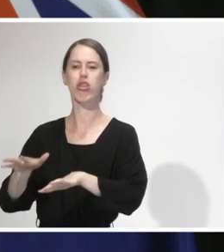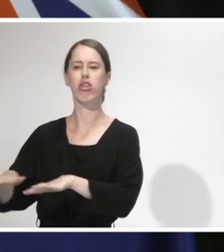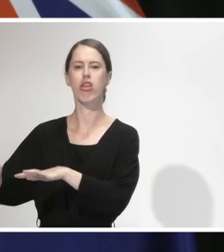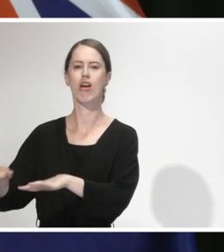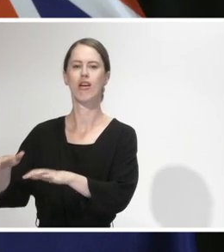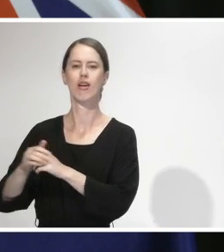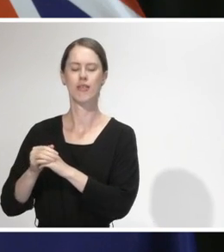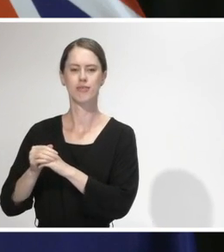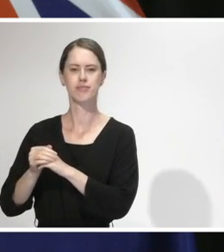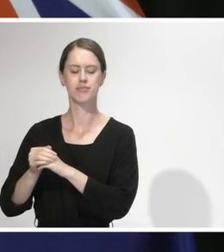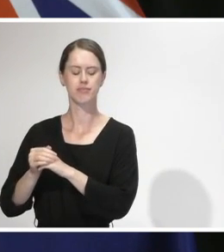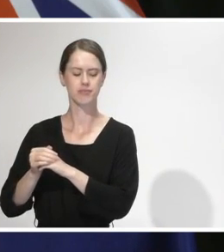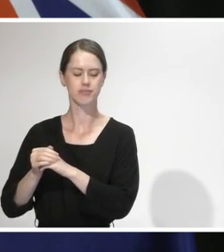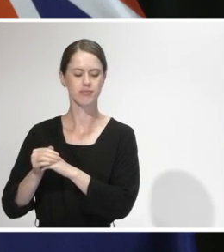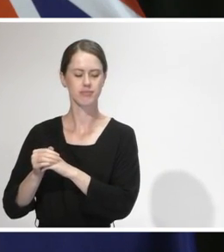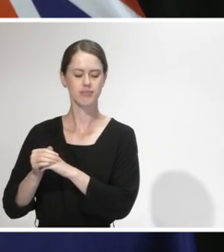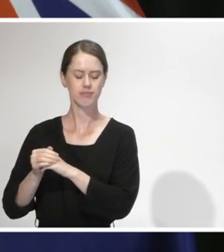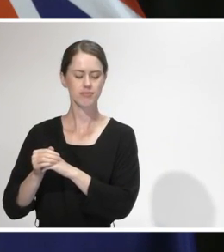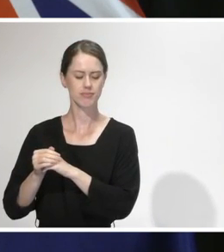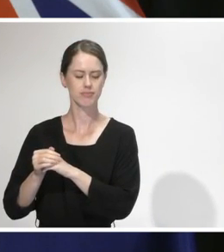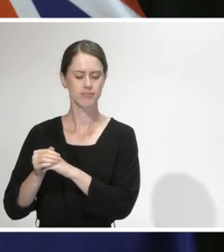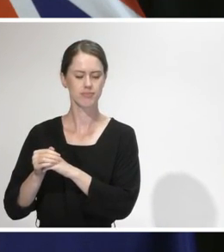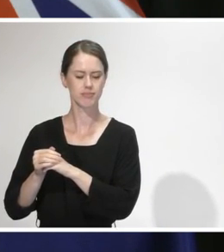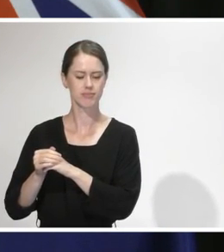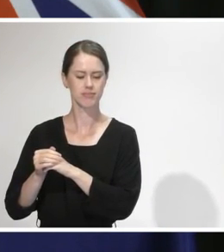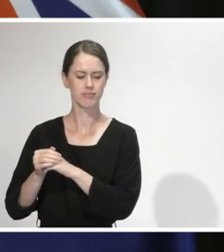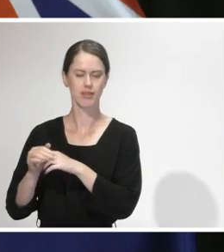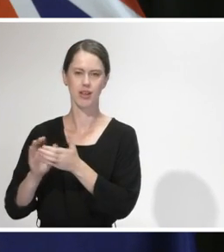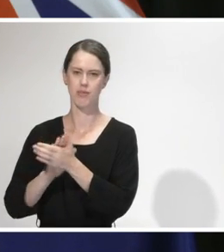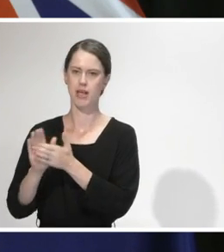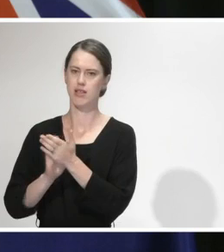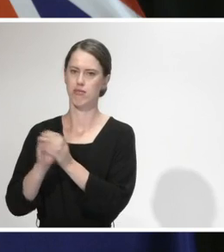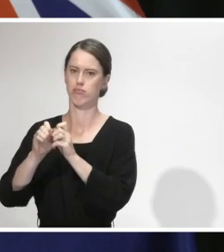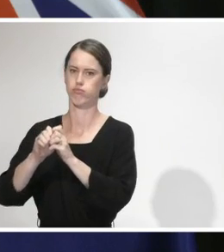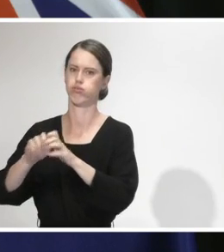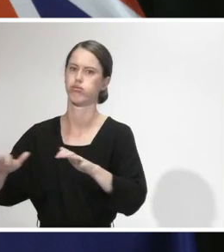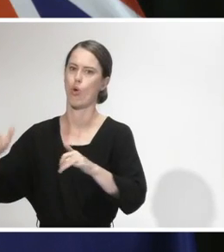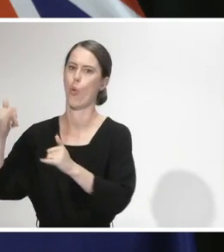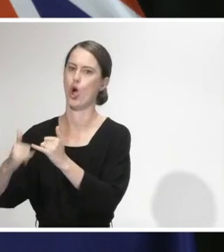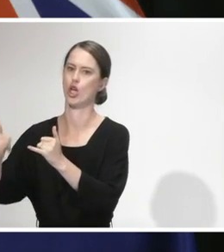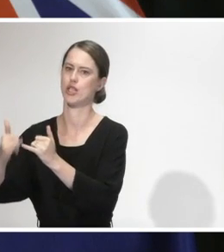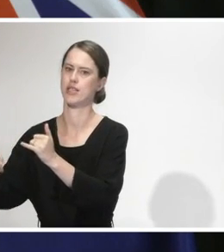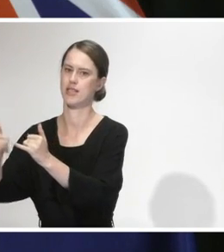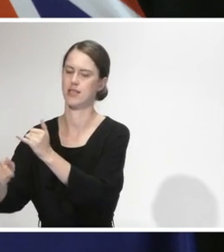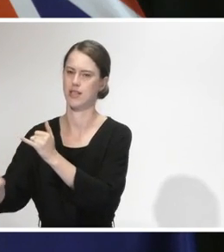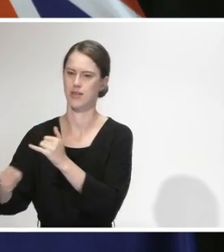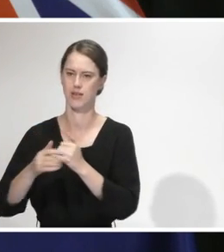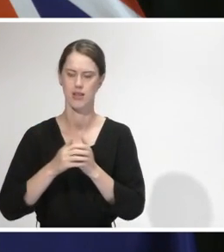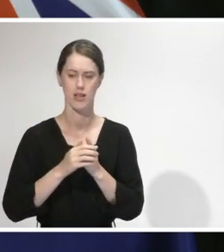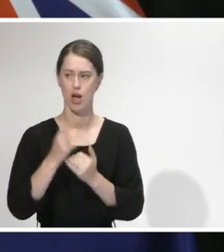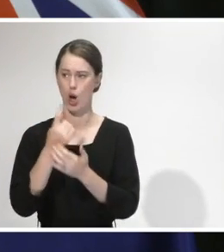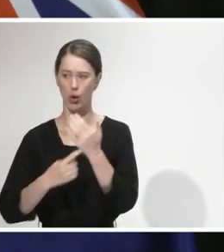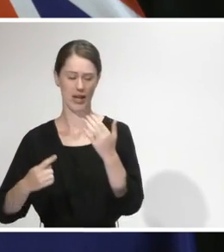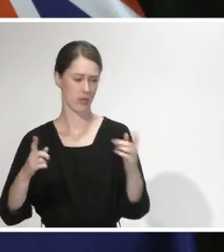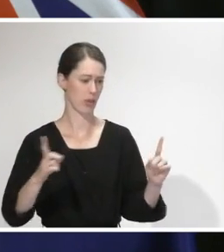quite hard as we have, because you end up with a much bigger problem, and it's not just access to loved ones, it's